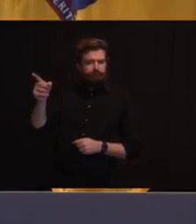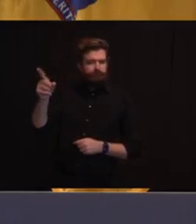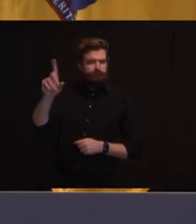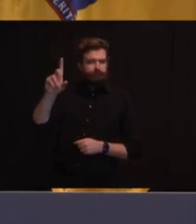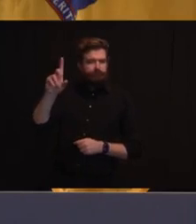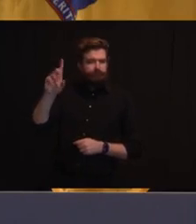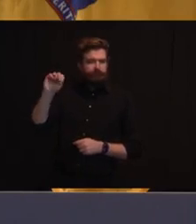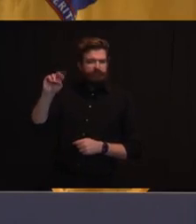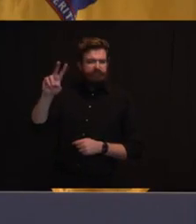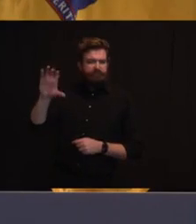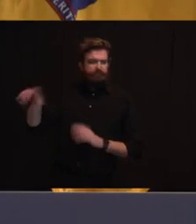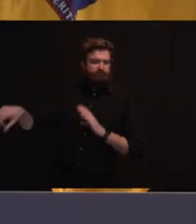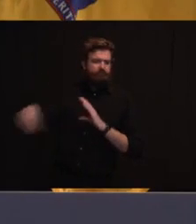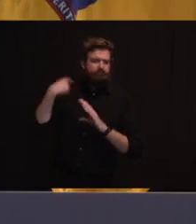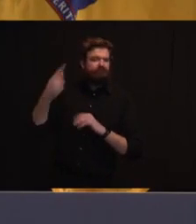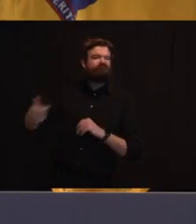today